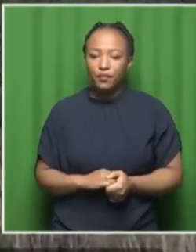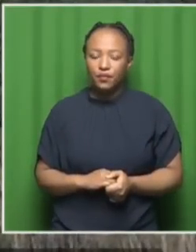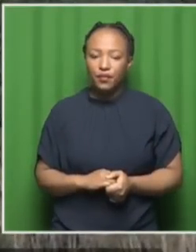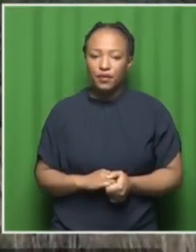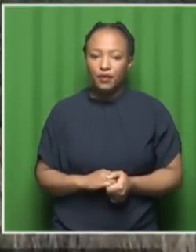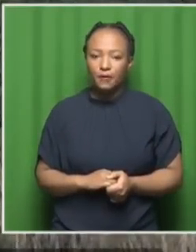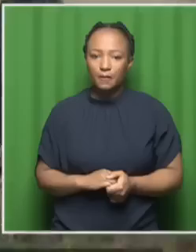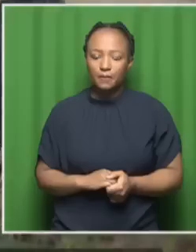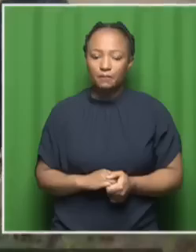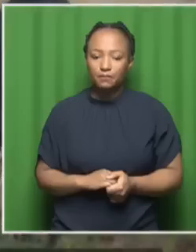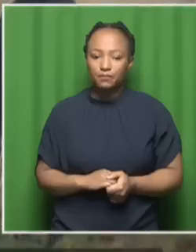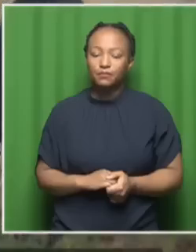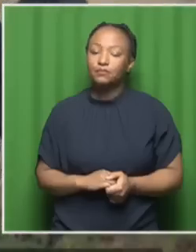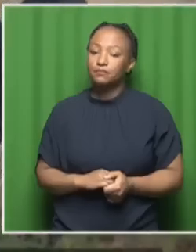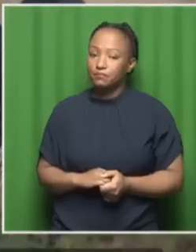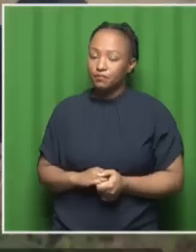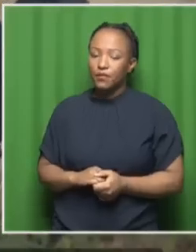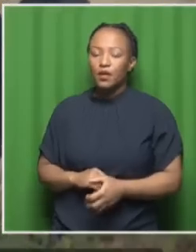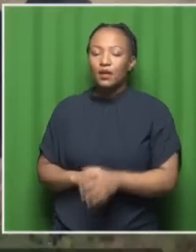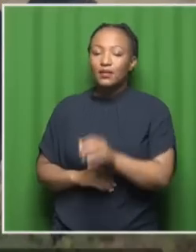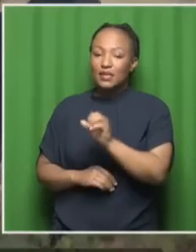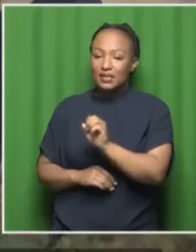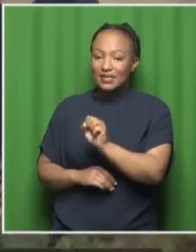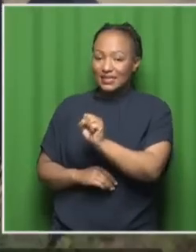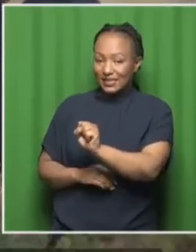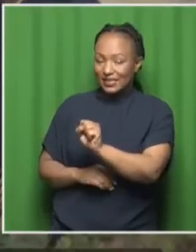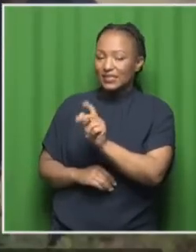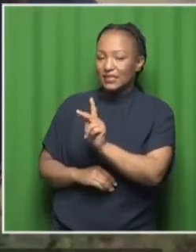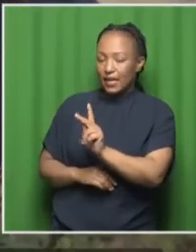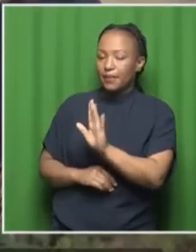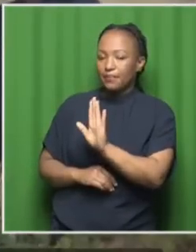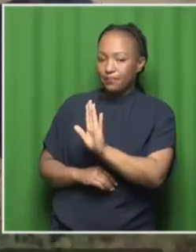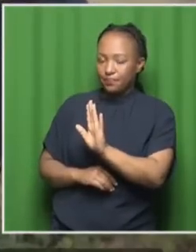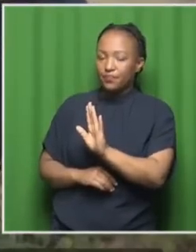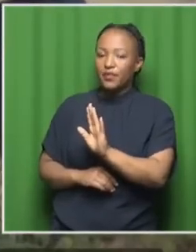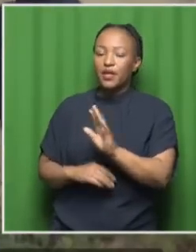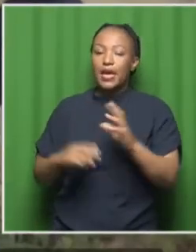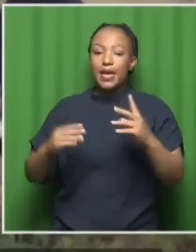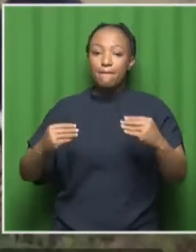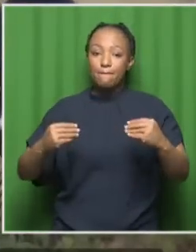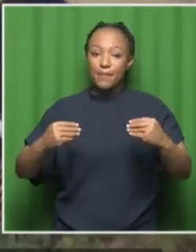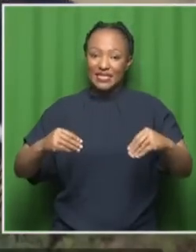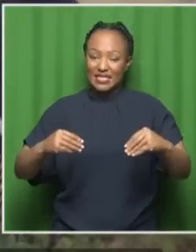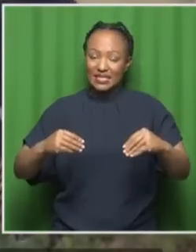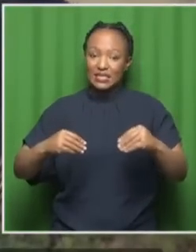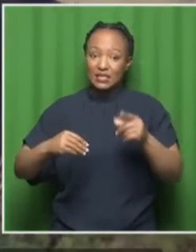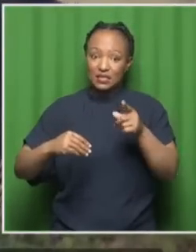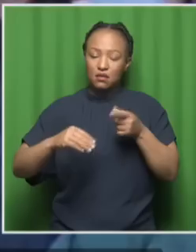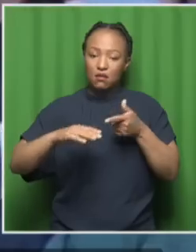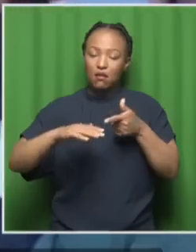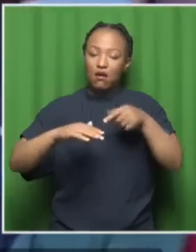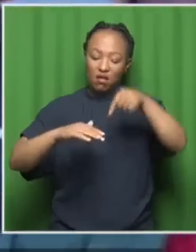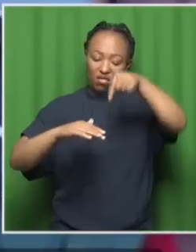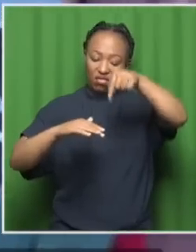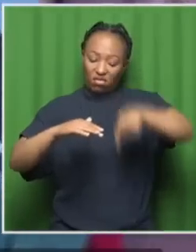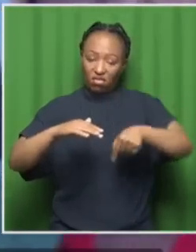Sakina, the industry is very big. Currently, on the ground, as you are speaking as